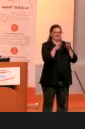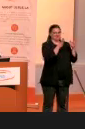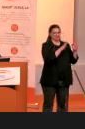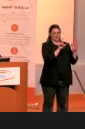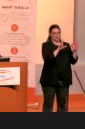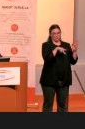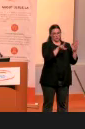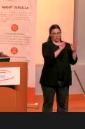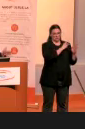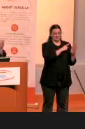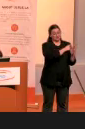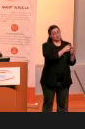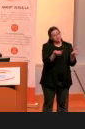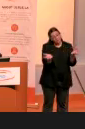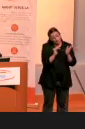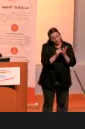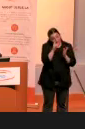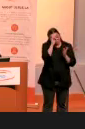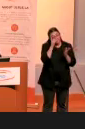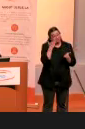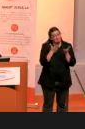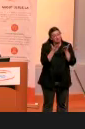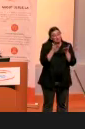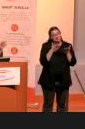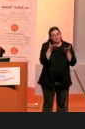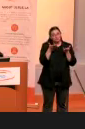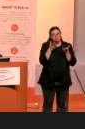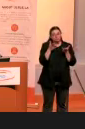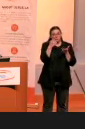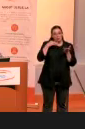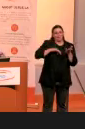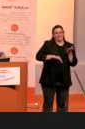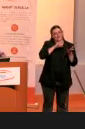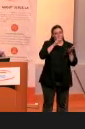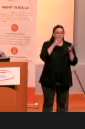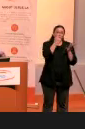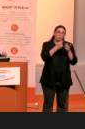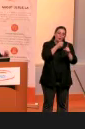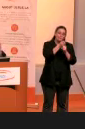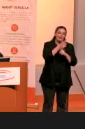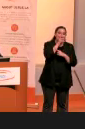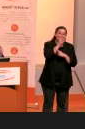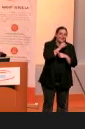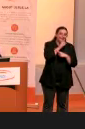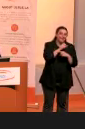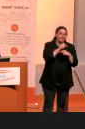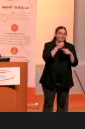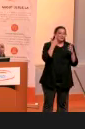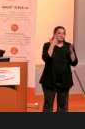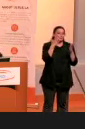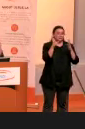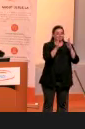lupus patients, and again, I think this is probably driven in large part by the age factor, because we know that we can